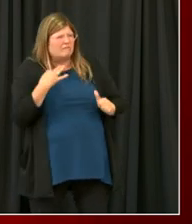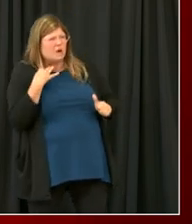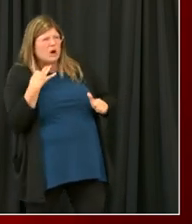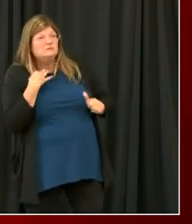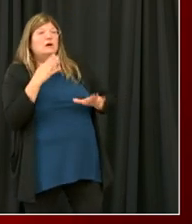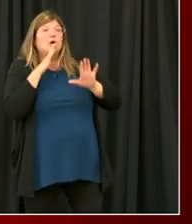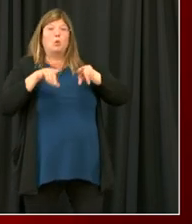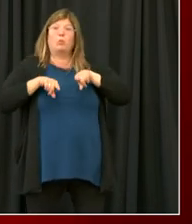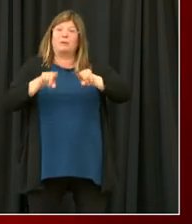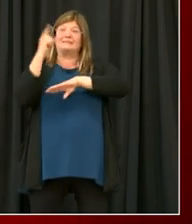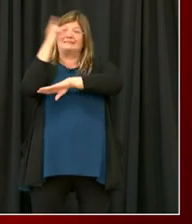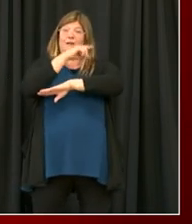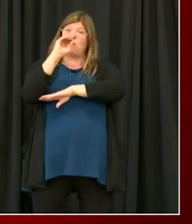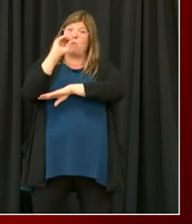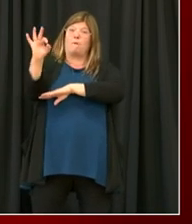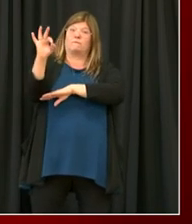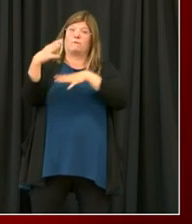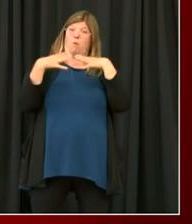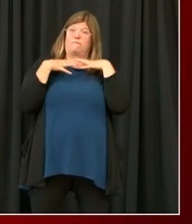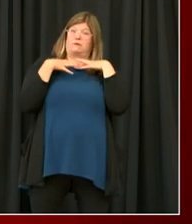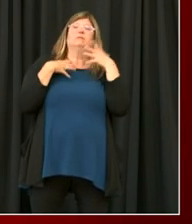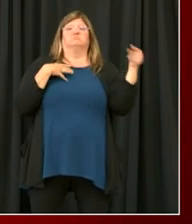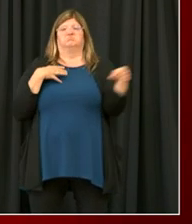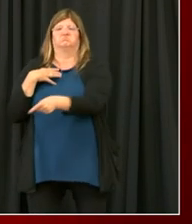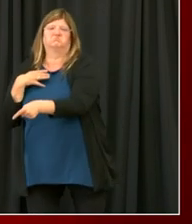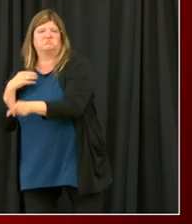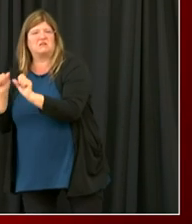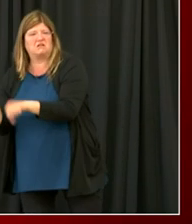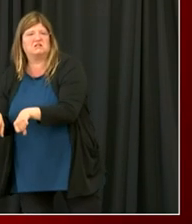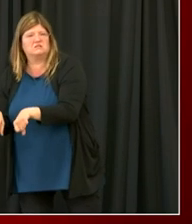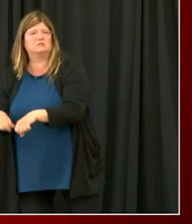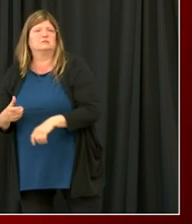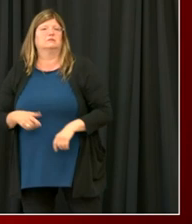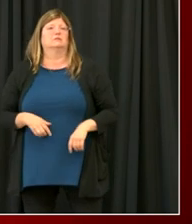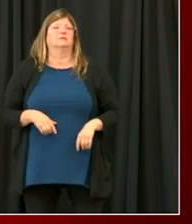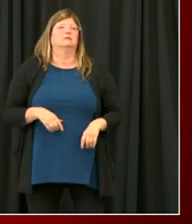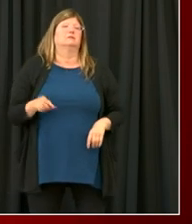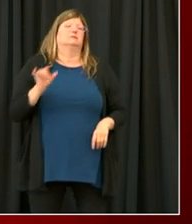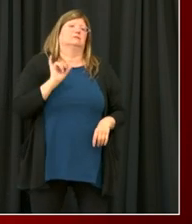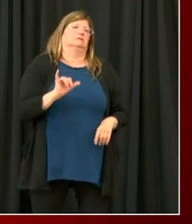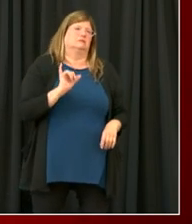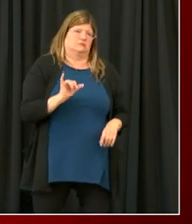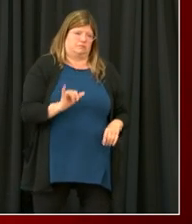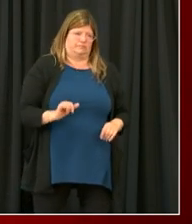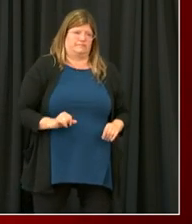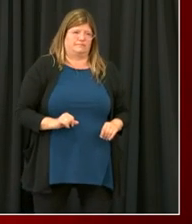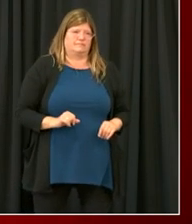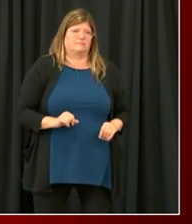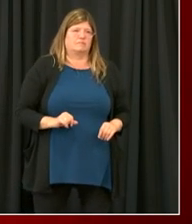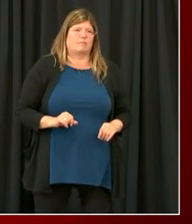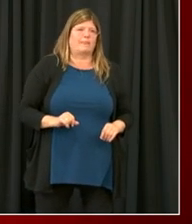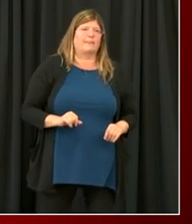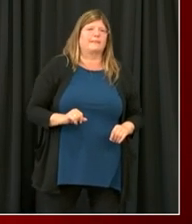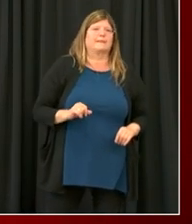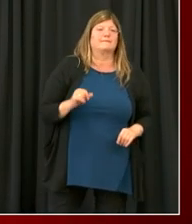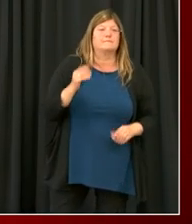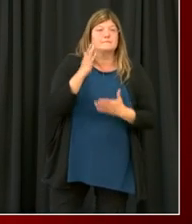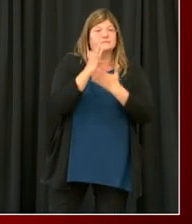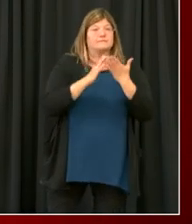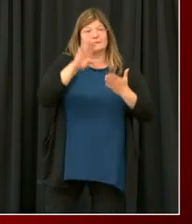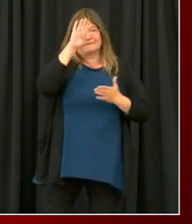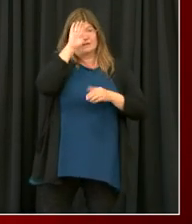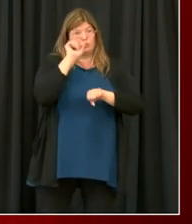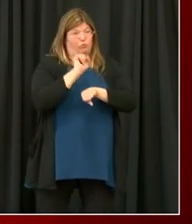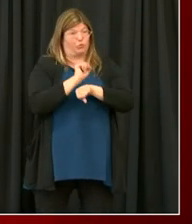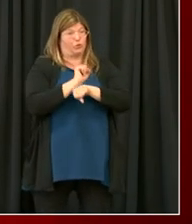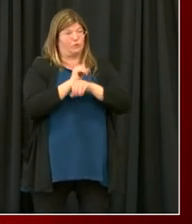off. I have a question for Chief. Chief, I've heard that perhaps some of your firefighters who had